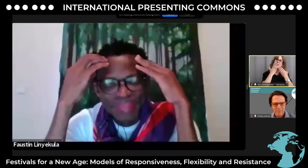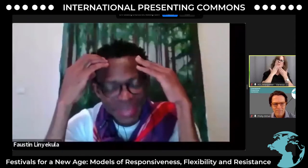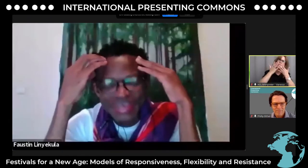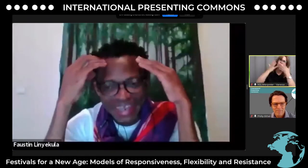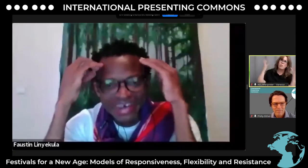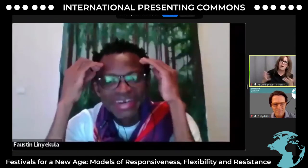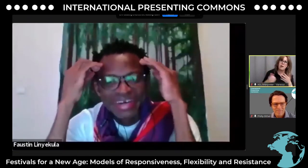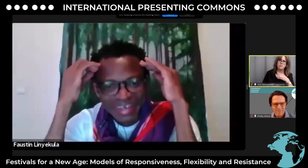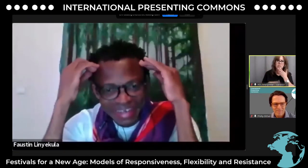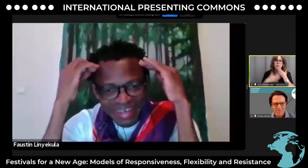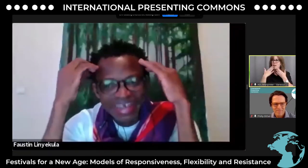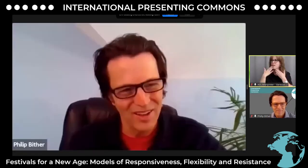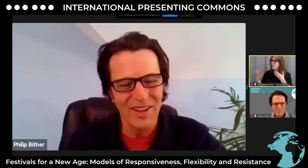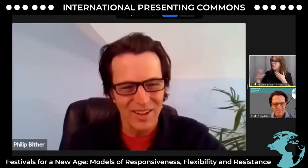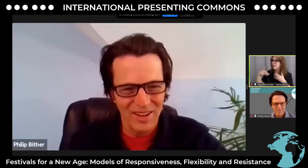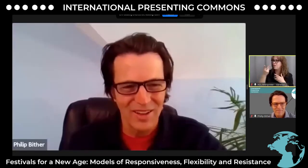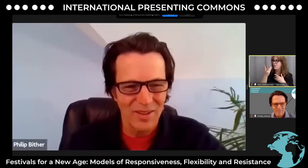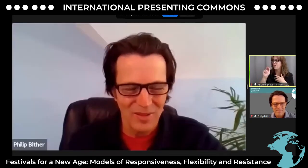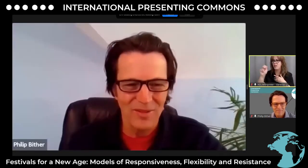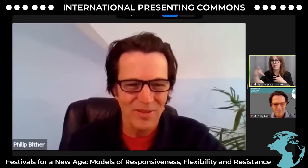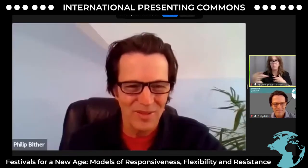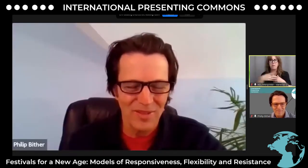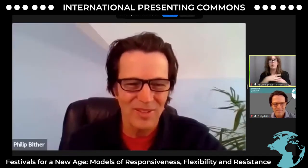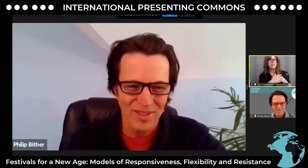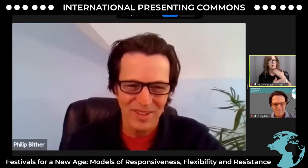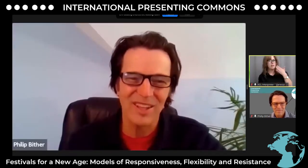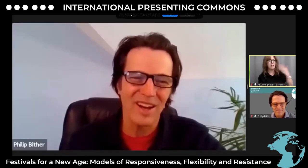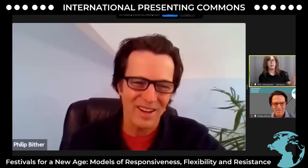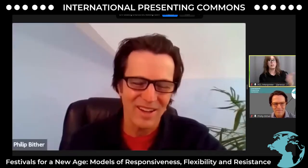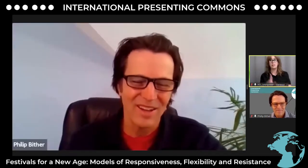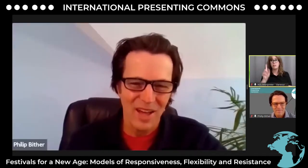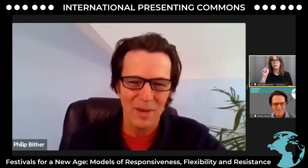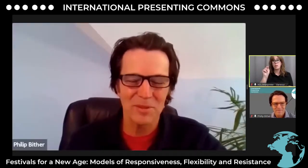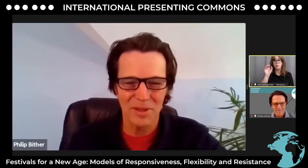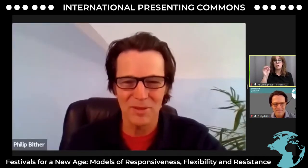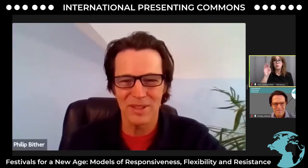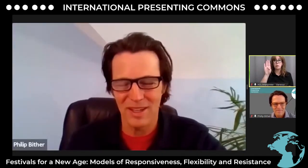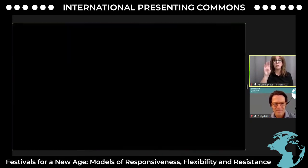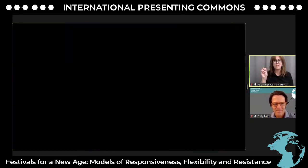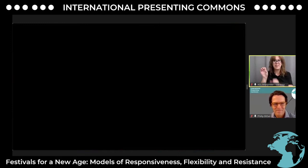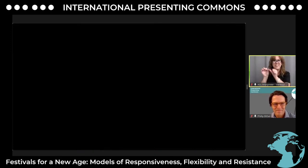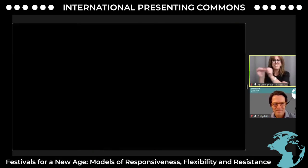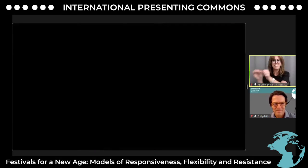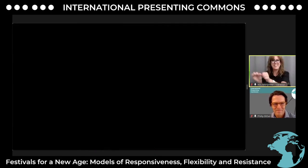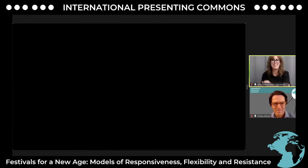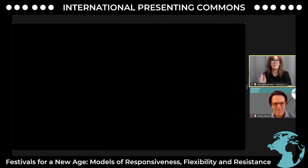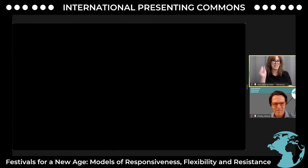for being there. Yeah. Yeah. To be continued. Sure. Yeah, absolutely.